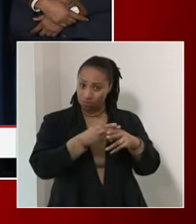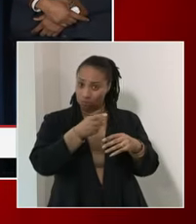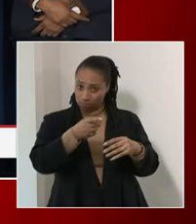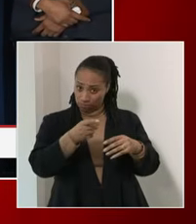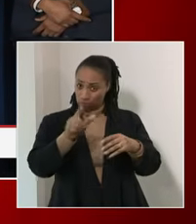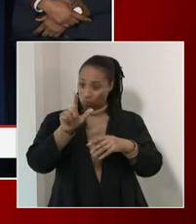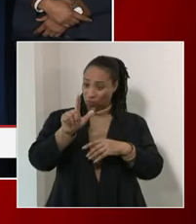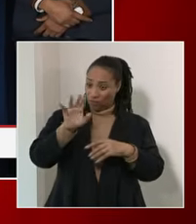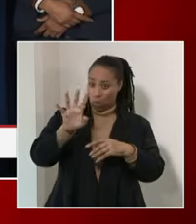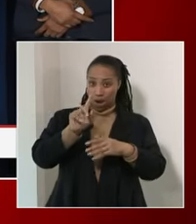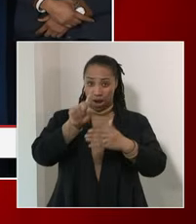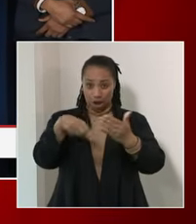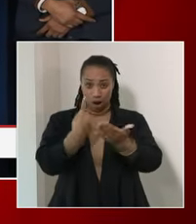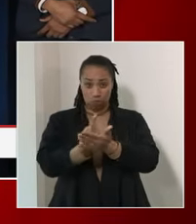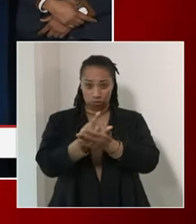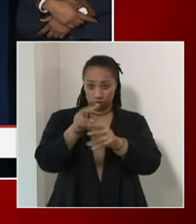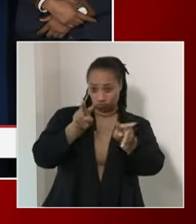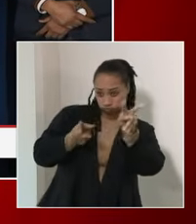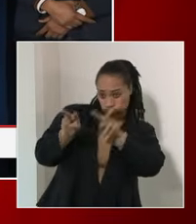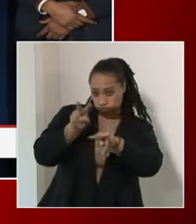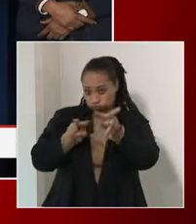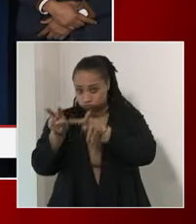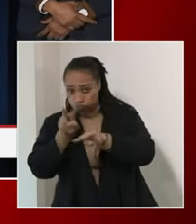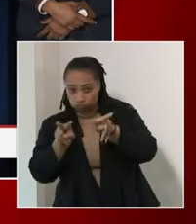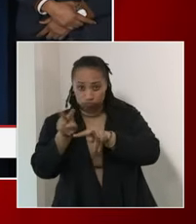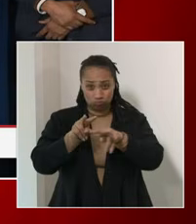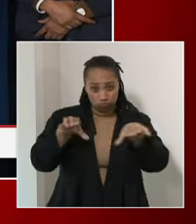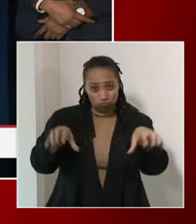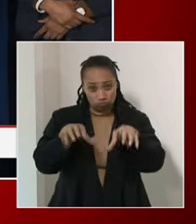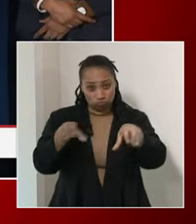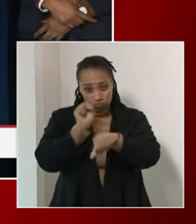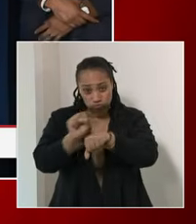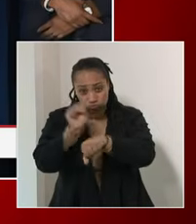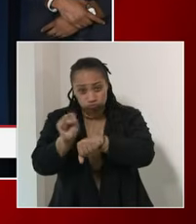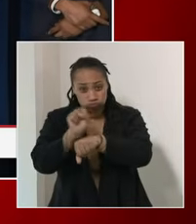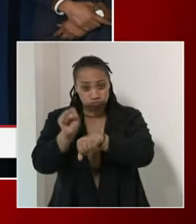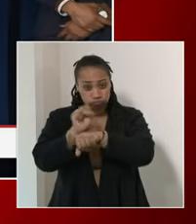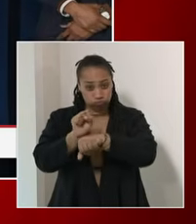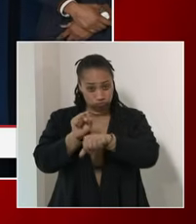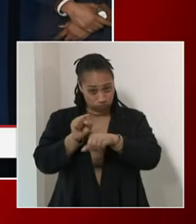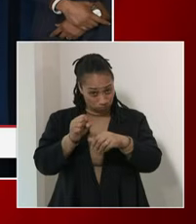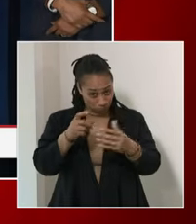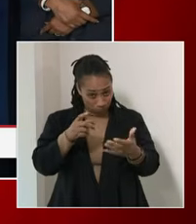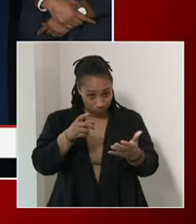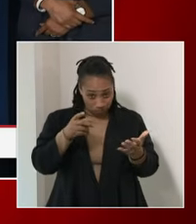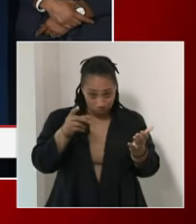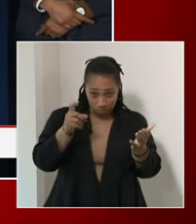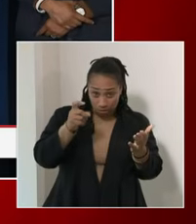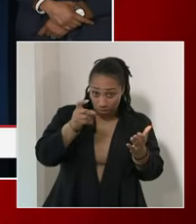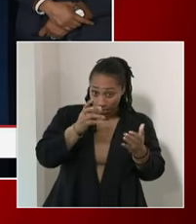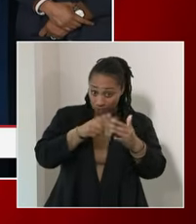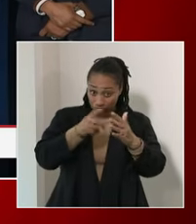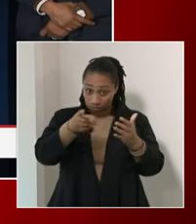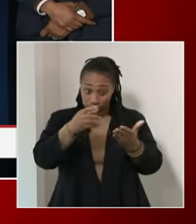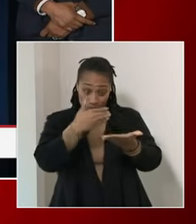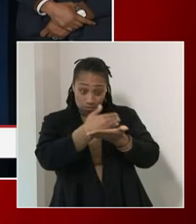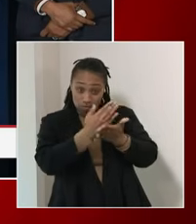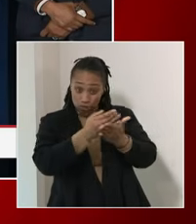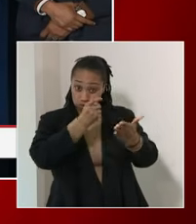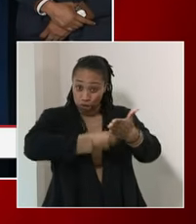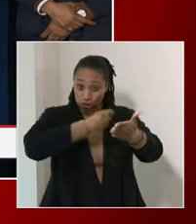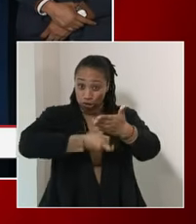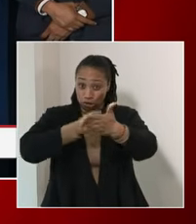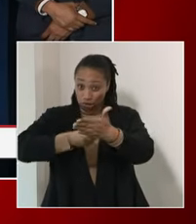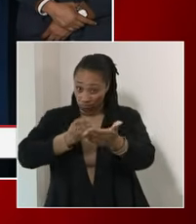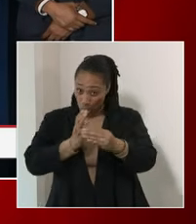that has to have a cost, and I'm wondering if you know whether you're under, over, at what you budgeted for